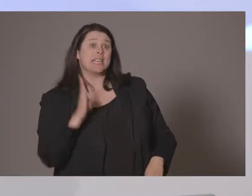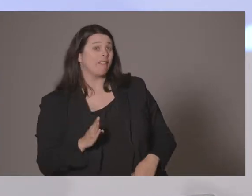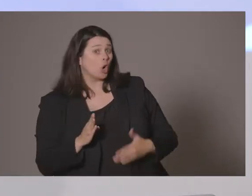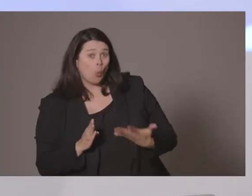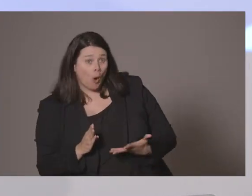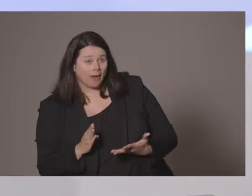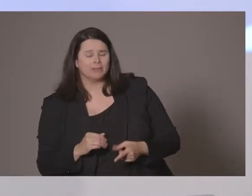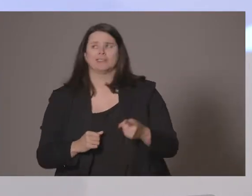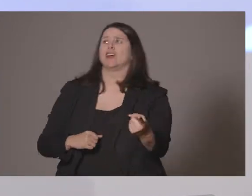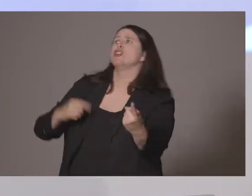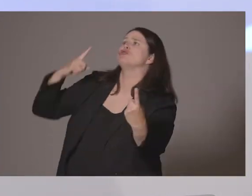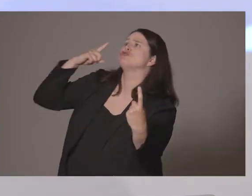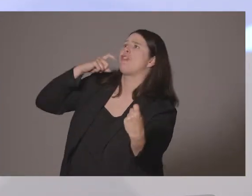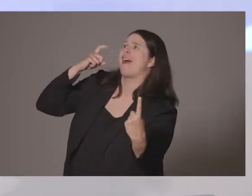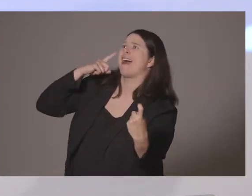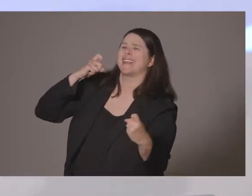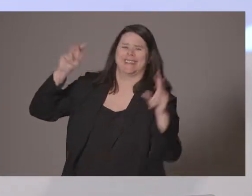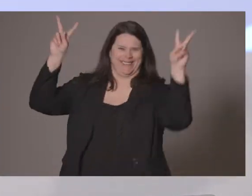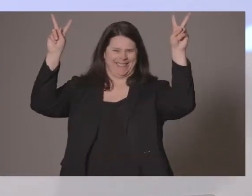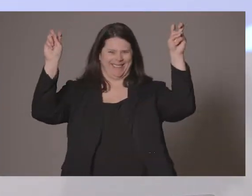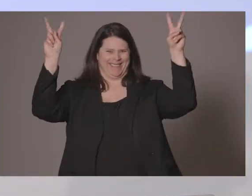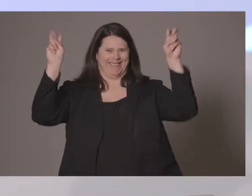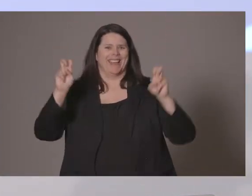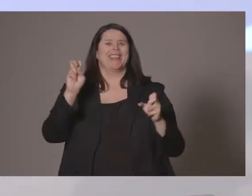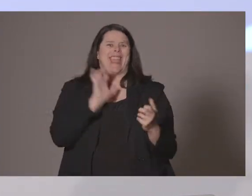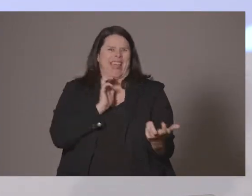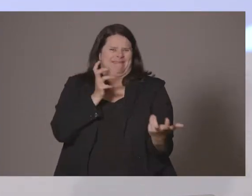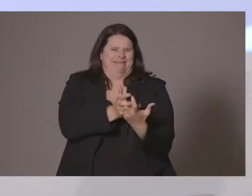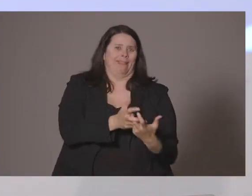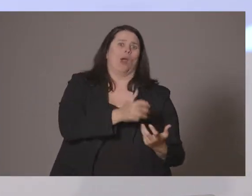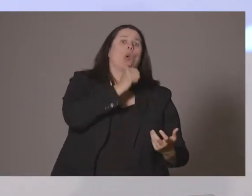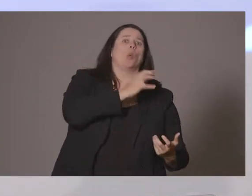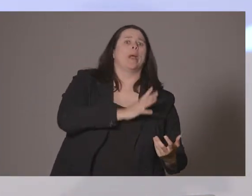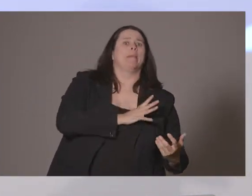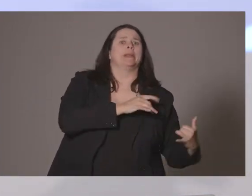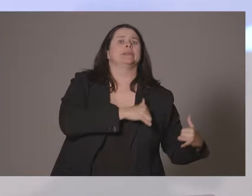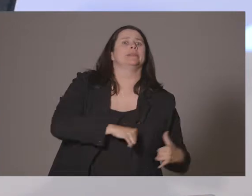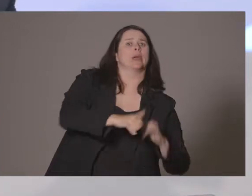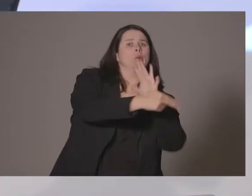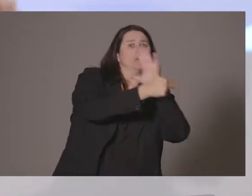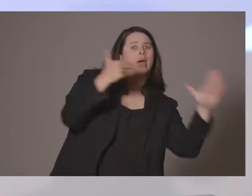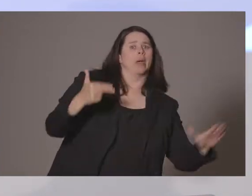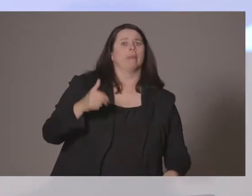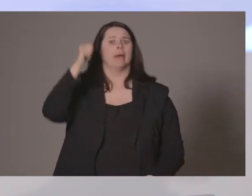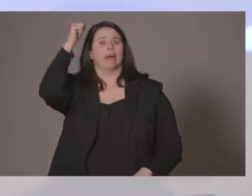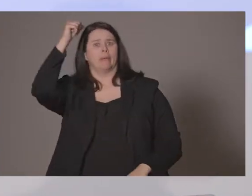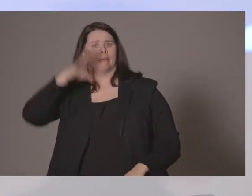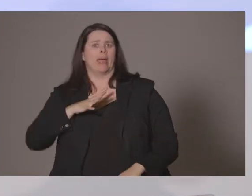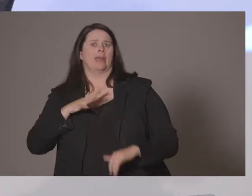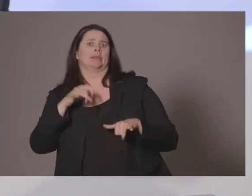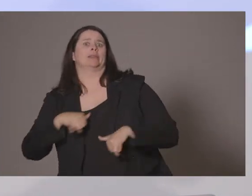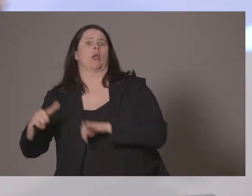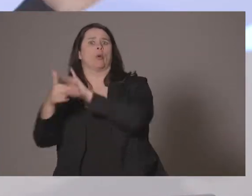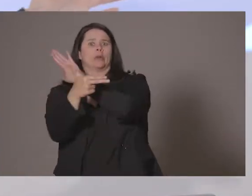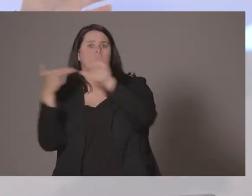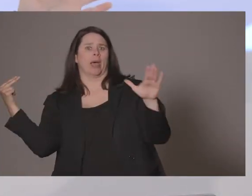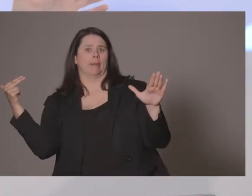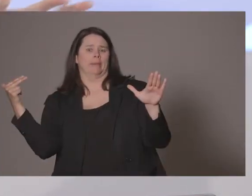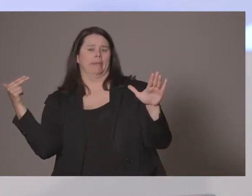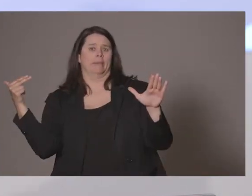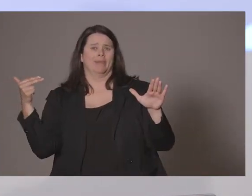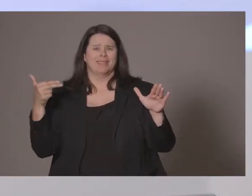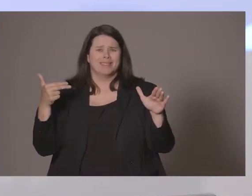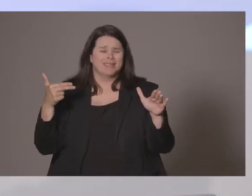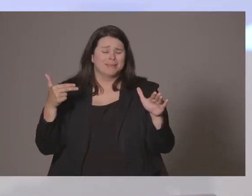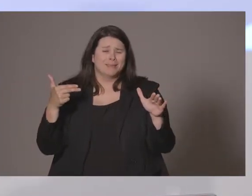so those are some gender-specific examples of how we dehumanize regardless of